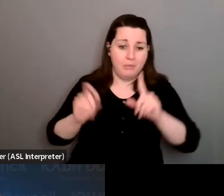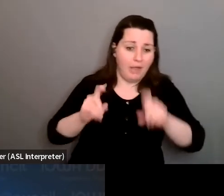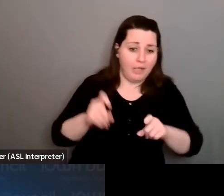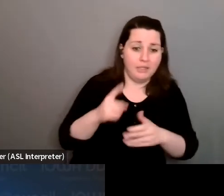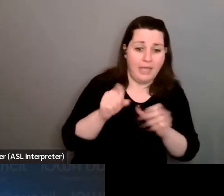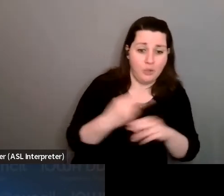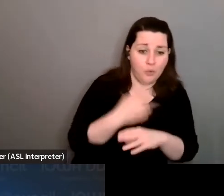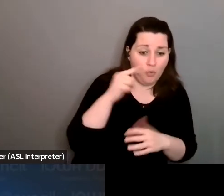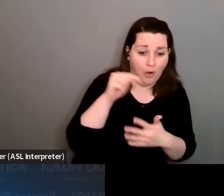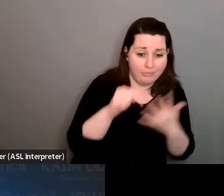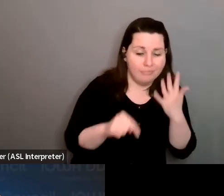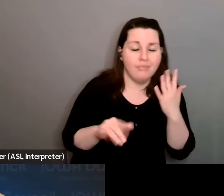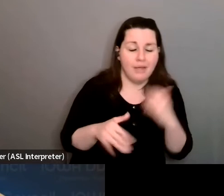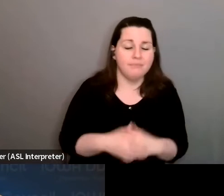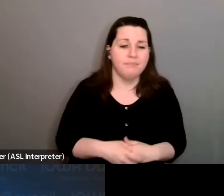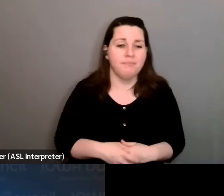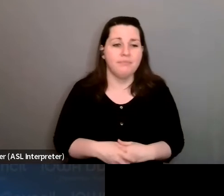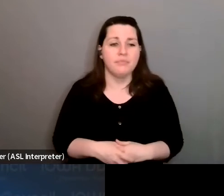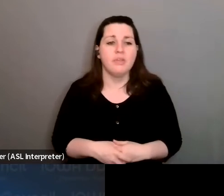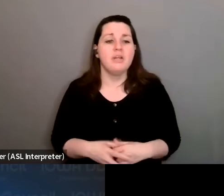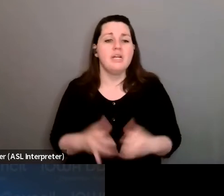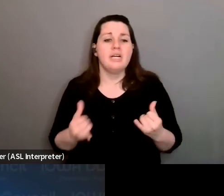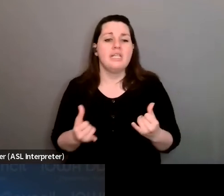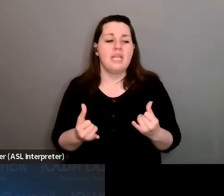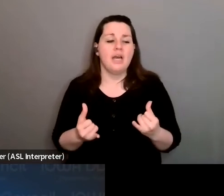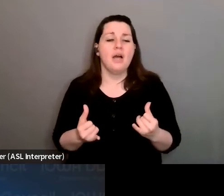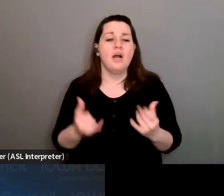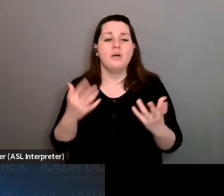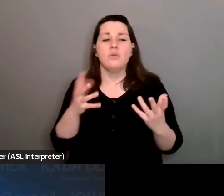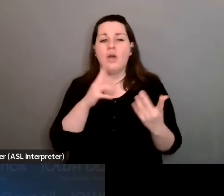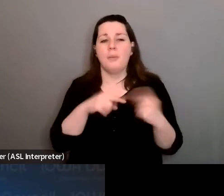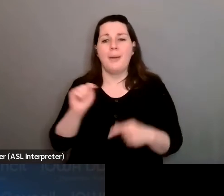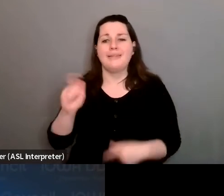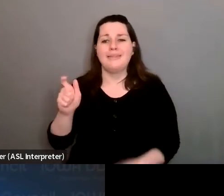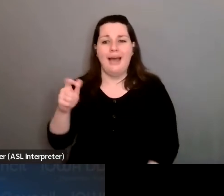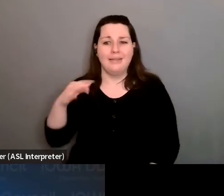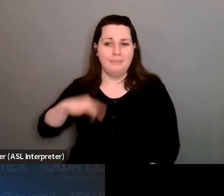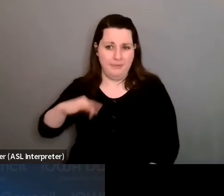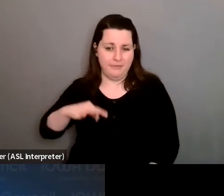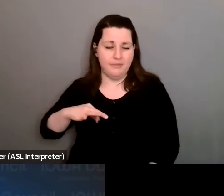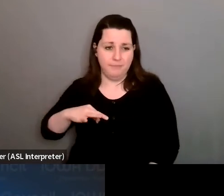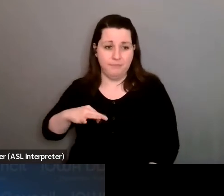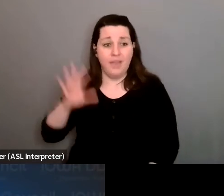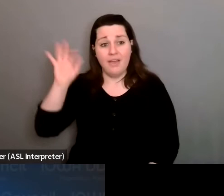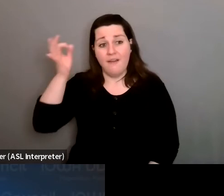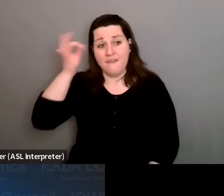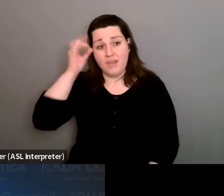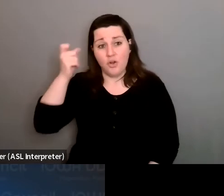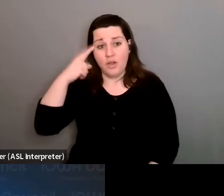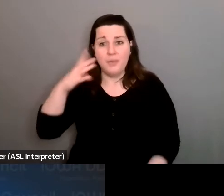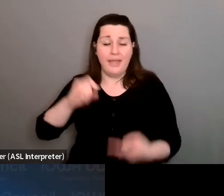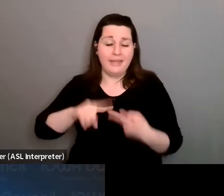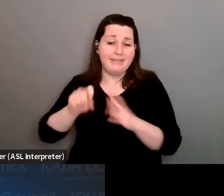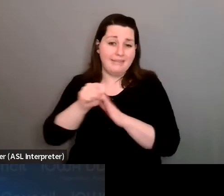use the funds for. I want to talk briefly just about the tax benefits. The federal government and the state government said we